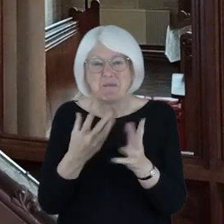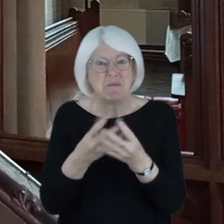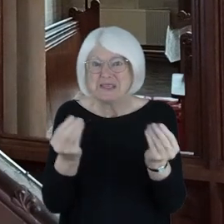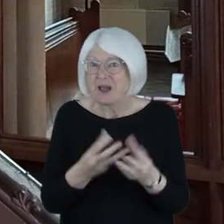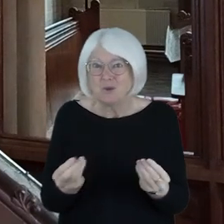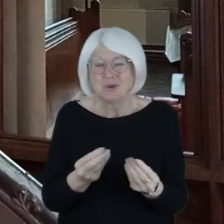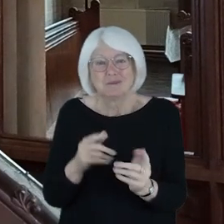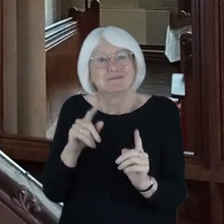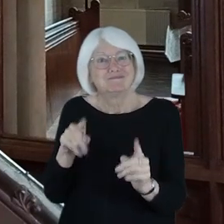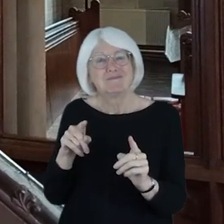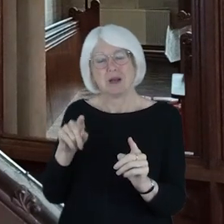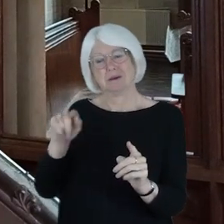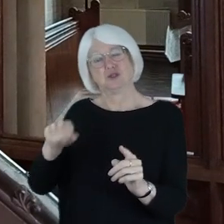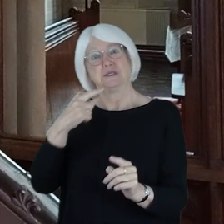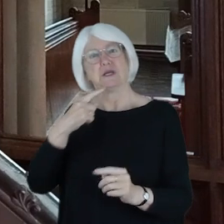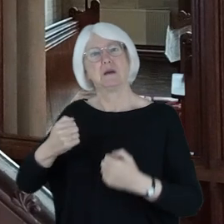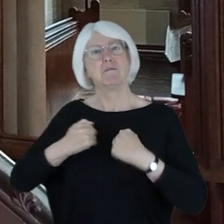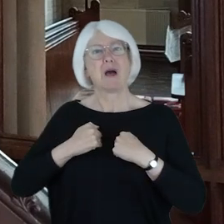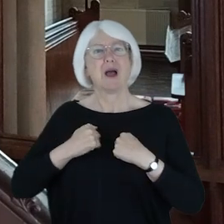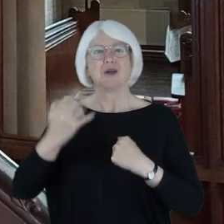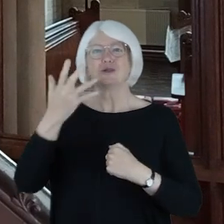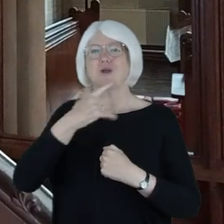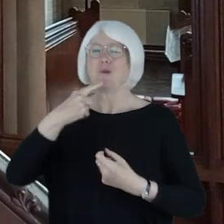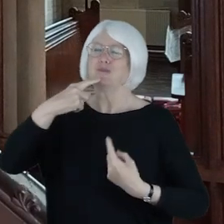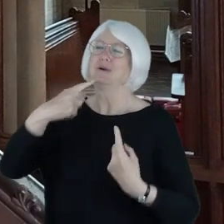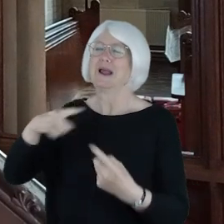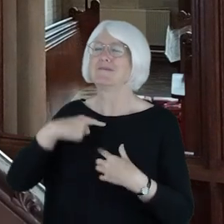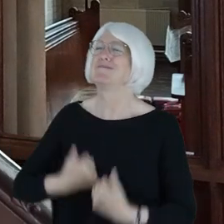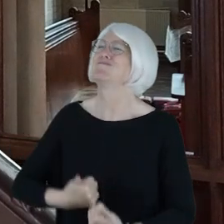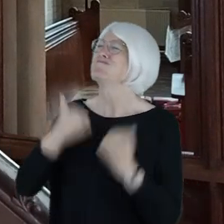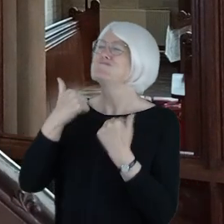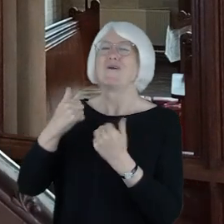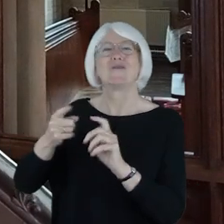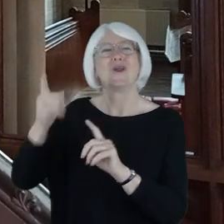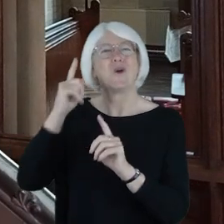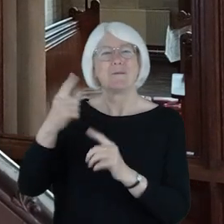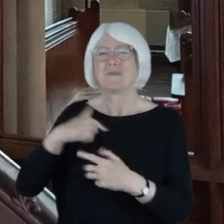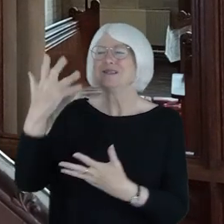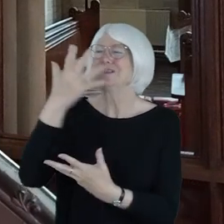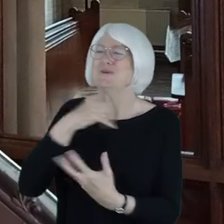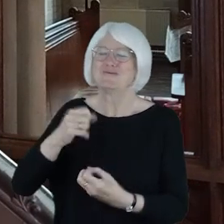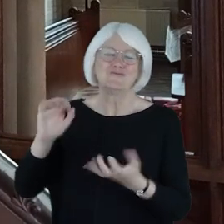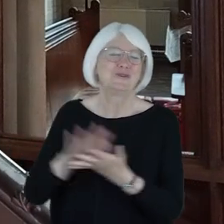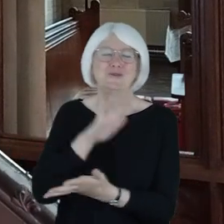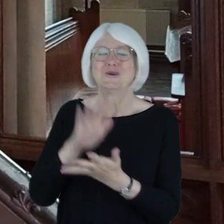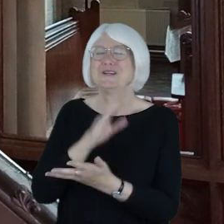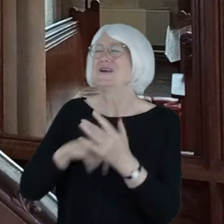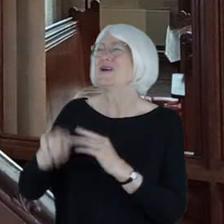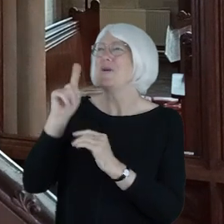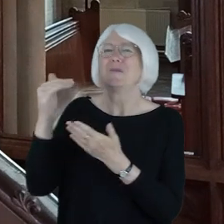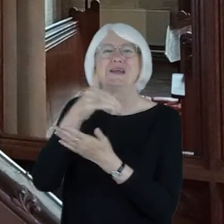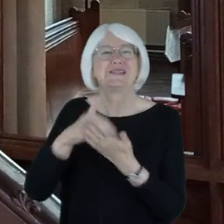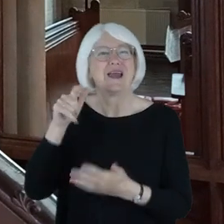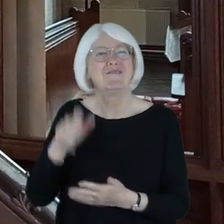mute obedience. "My soul proclaims the greatness of the Lord. My spirit rejoices in God, my